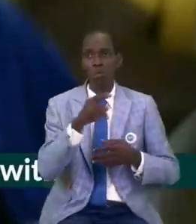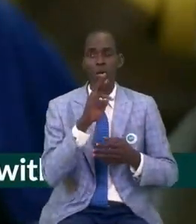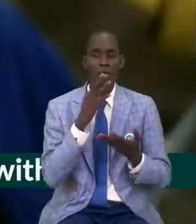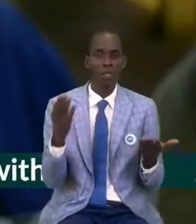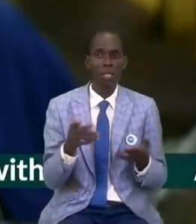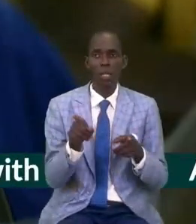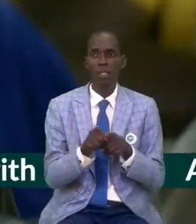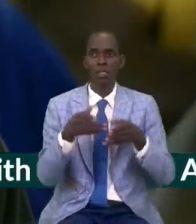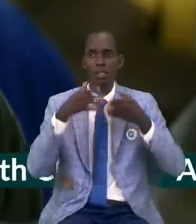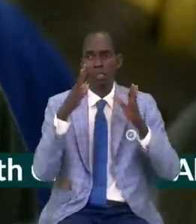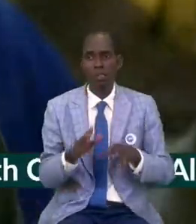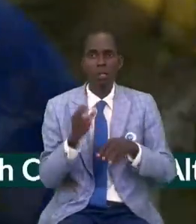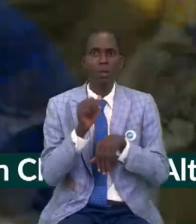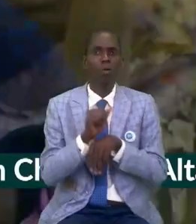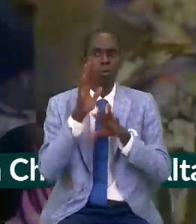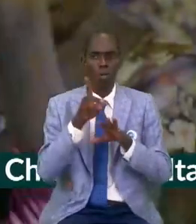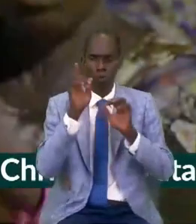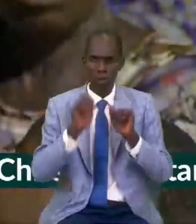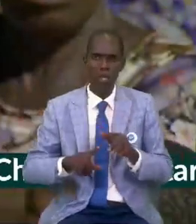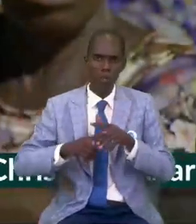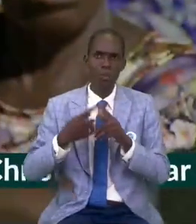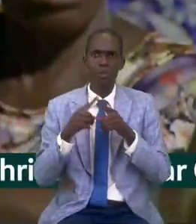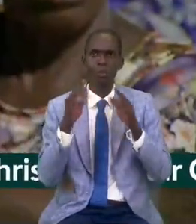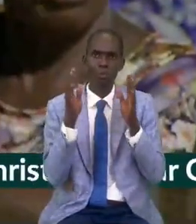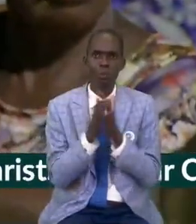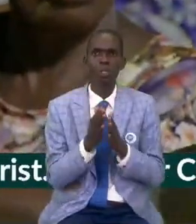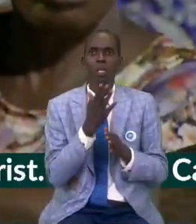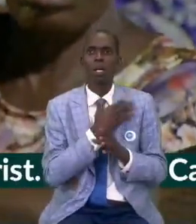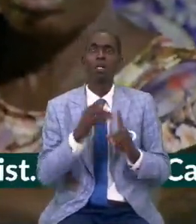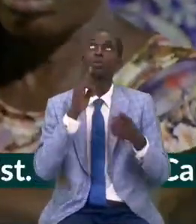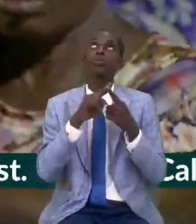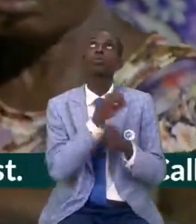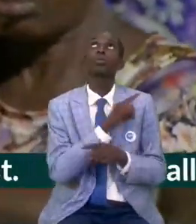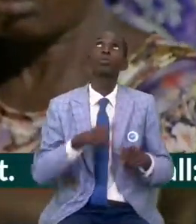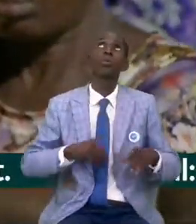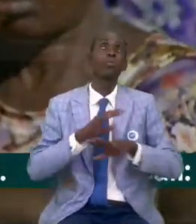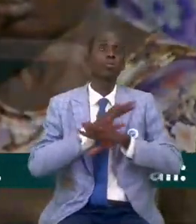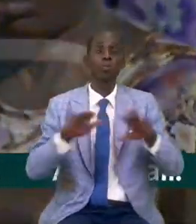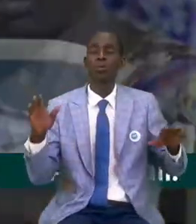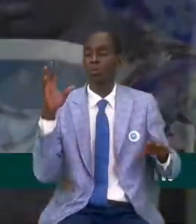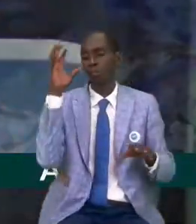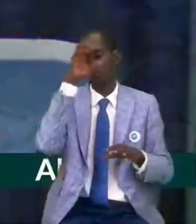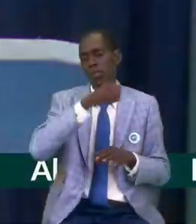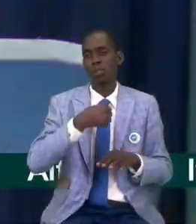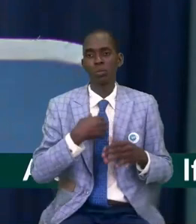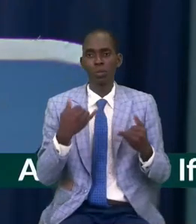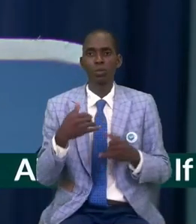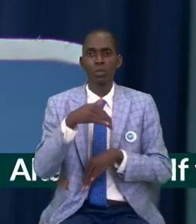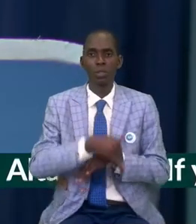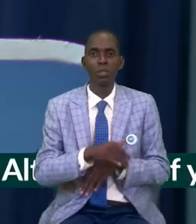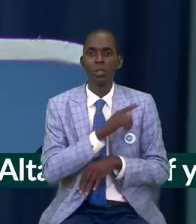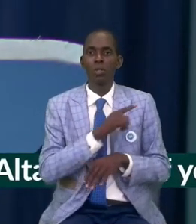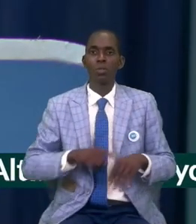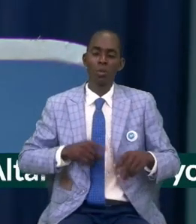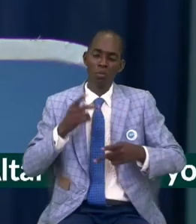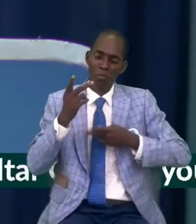me by. Visit me, Lord. Touch me, Lord. You can also stand in the gap for your brother,